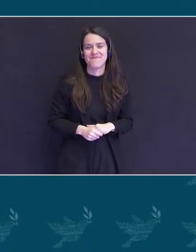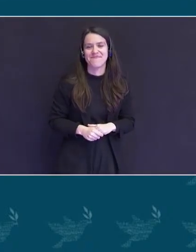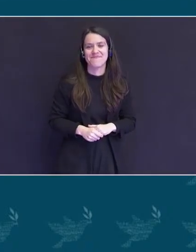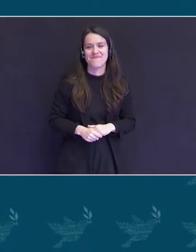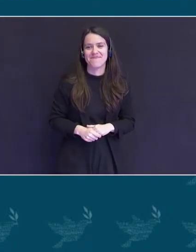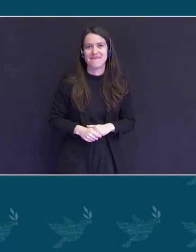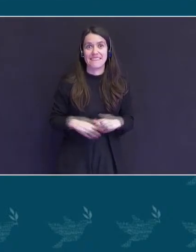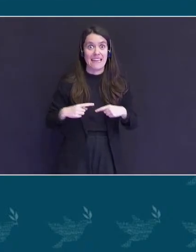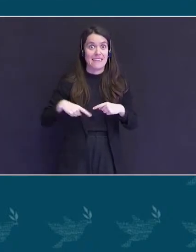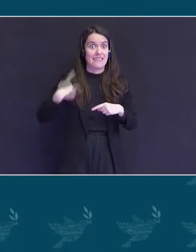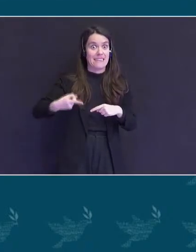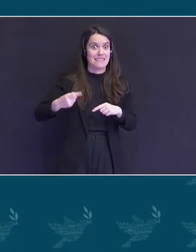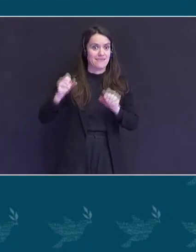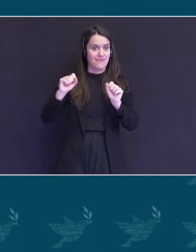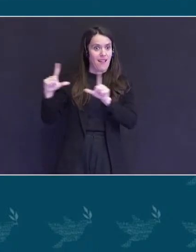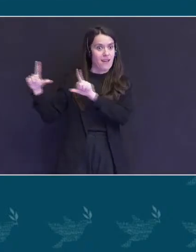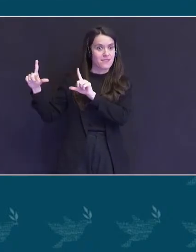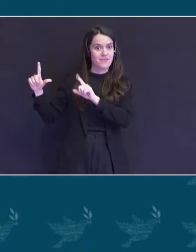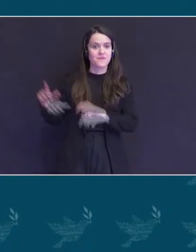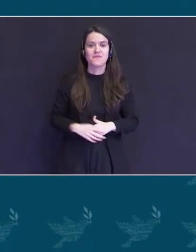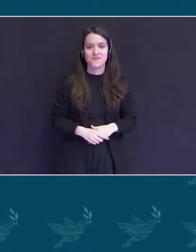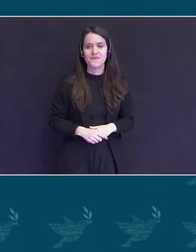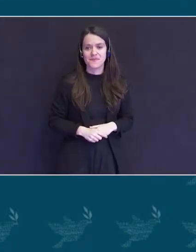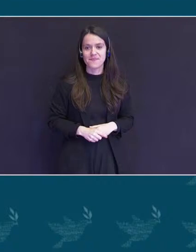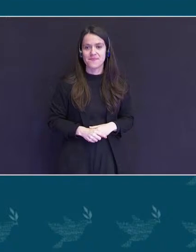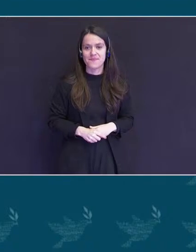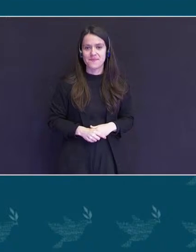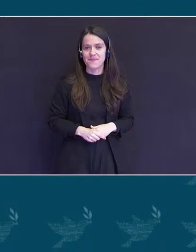Can go to the next one.